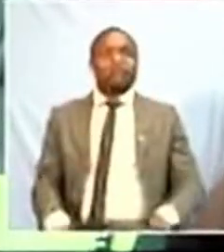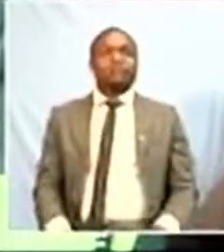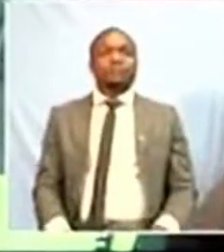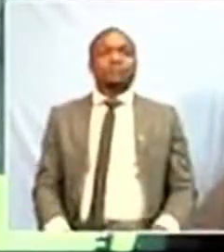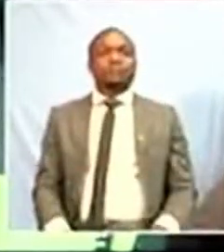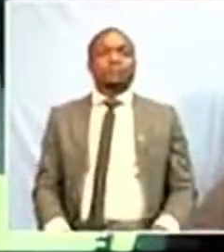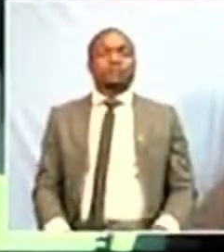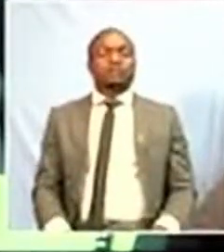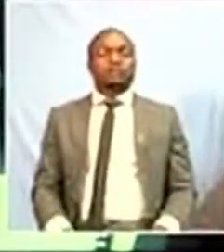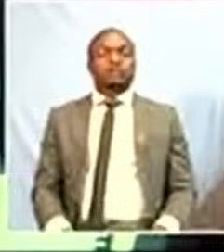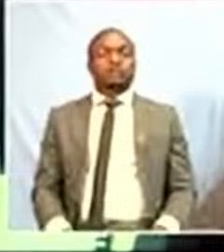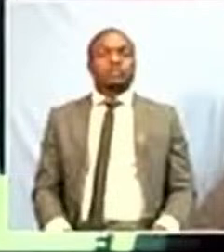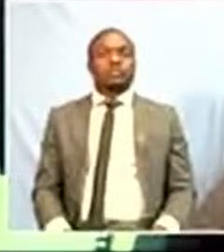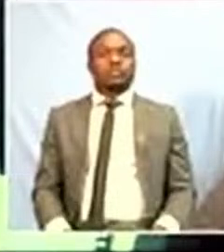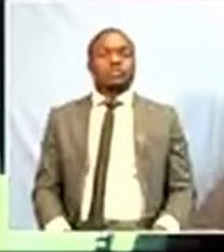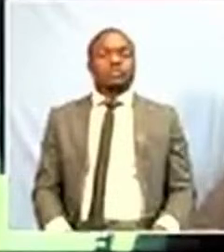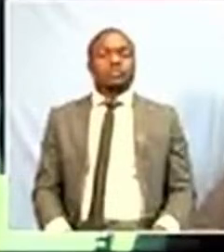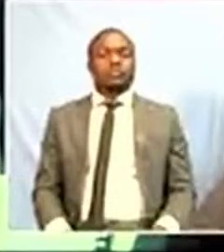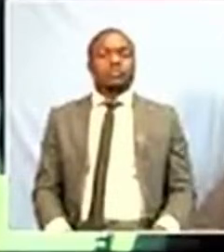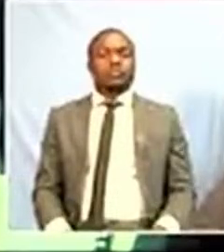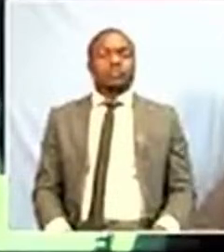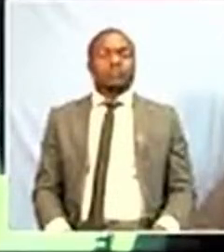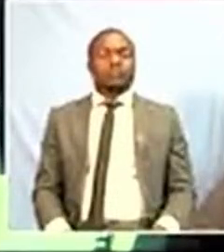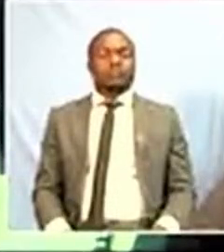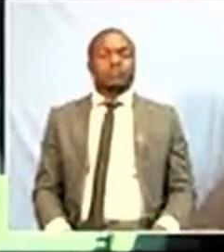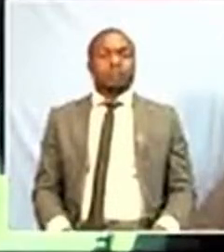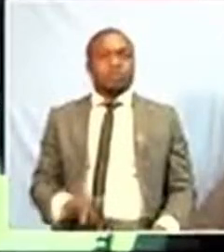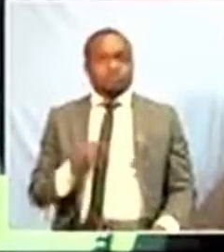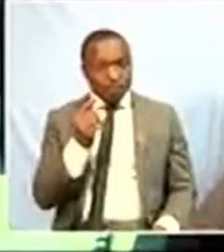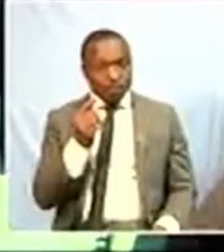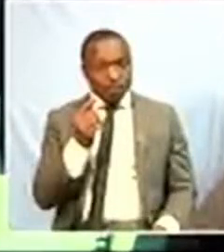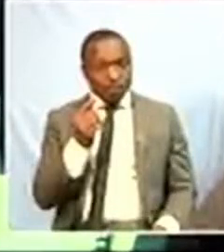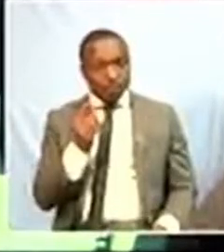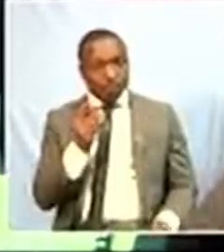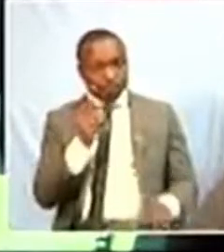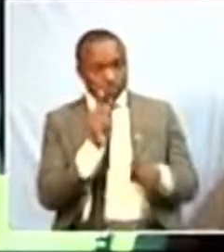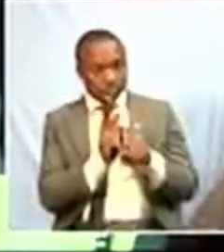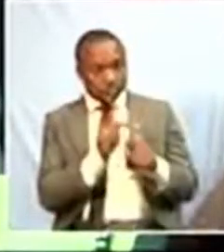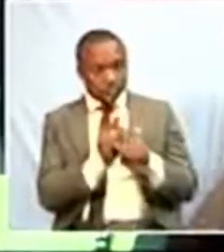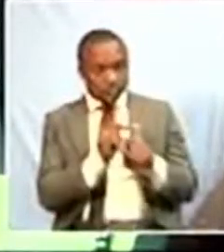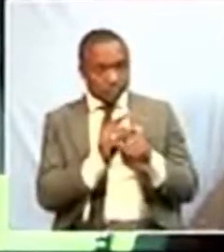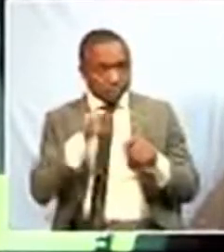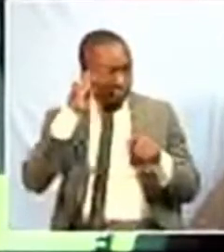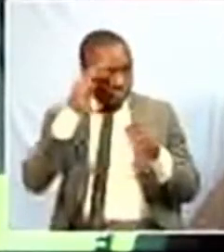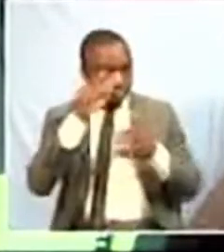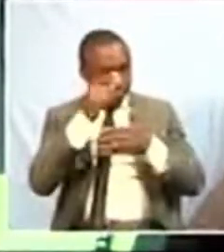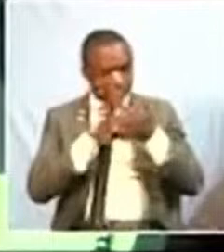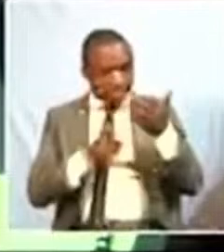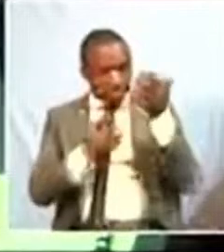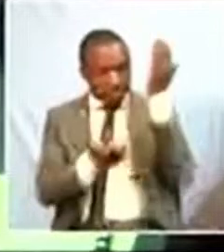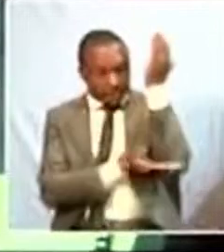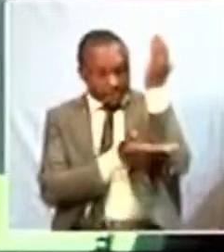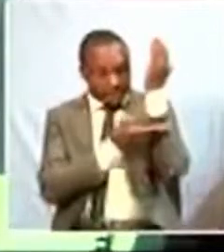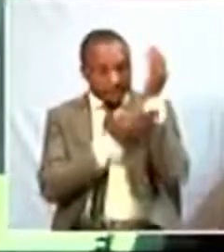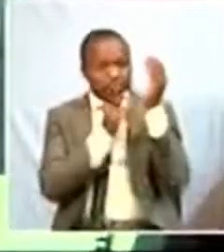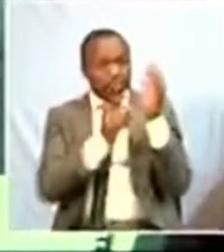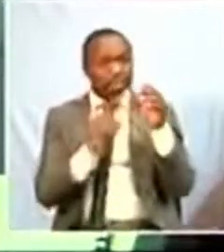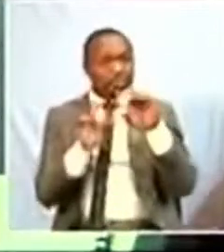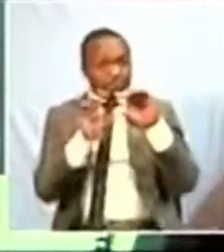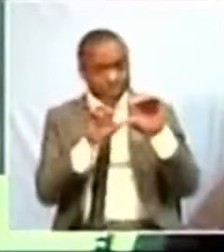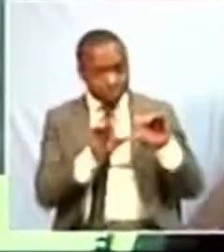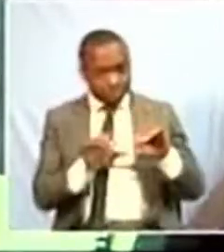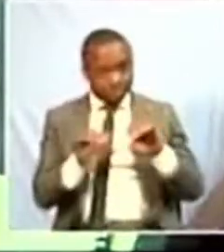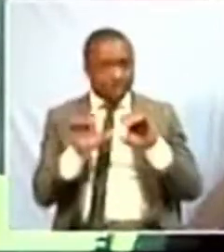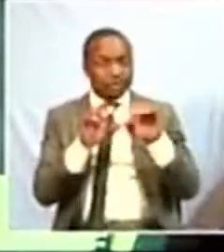He almost died. We just had to hold the minister. So what improvements have they done